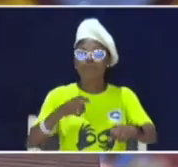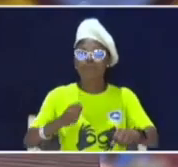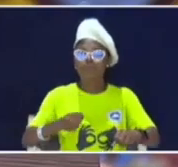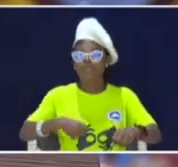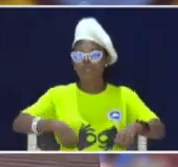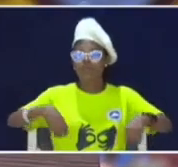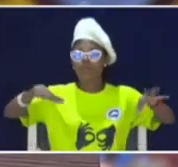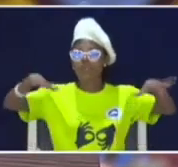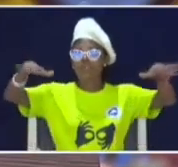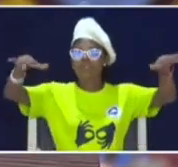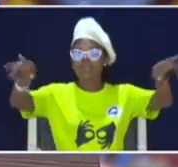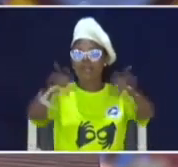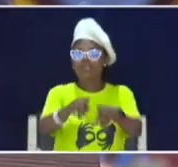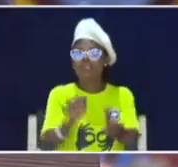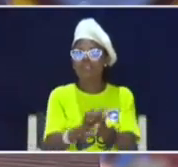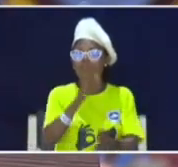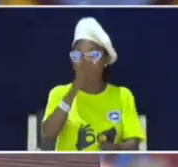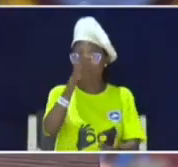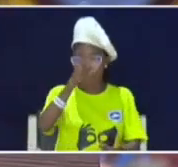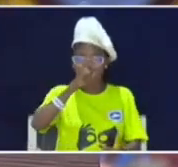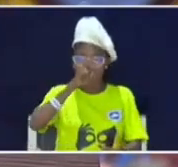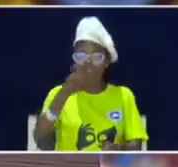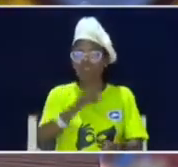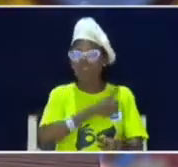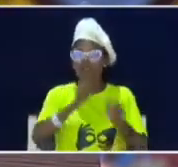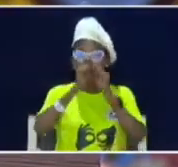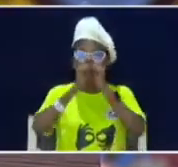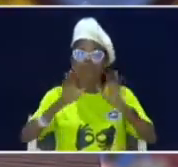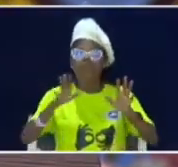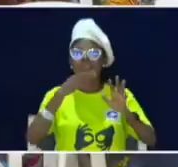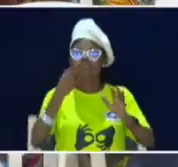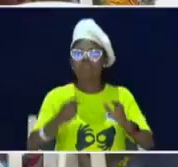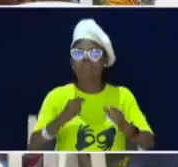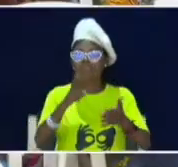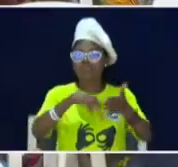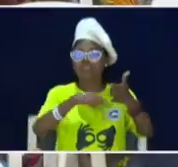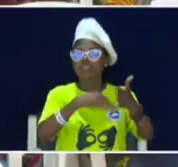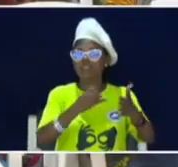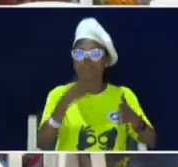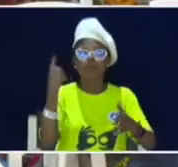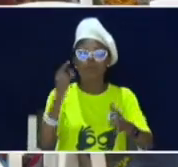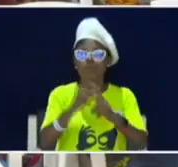The Lord bless the reading of his word in the name of Jesus Christ.